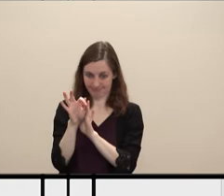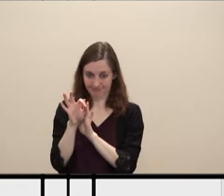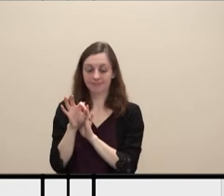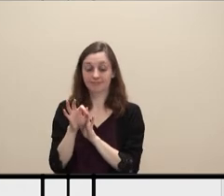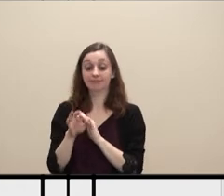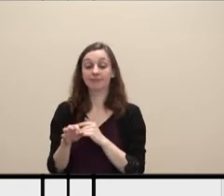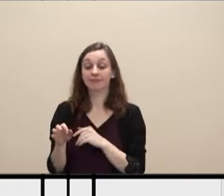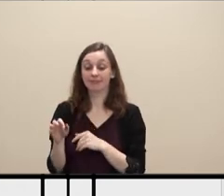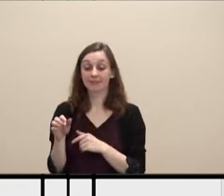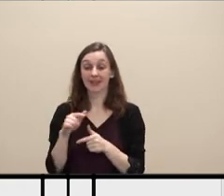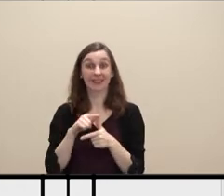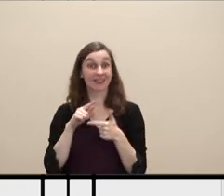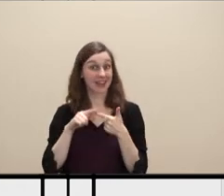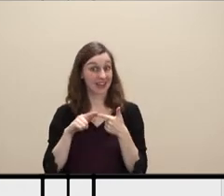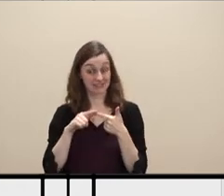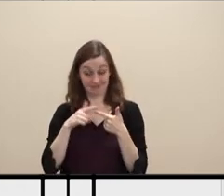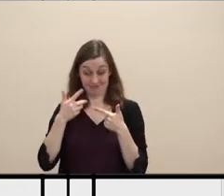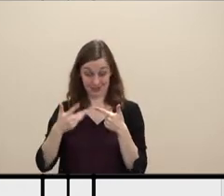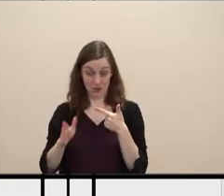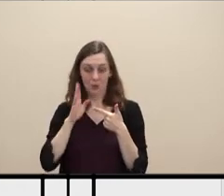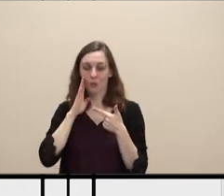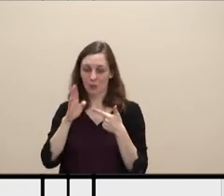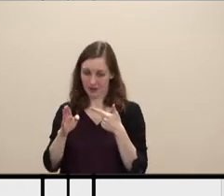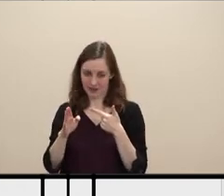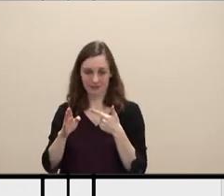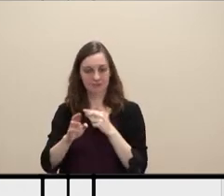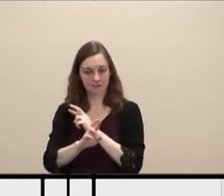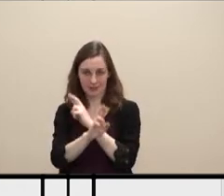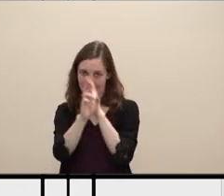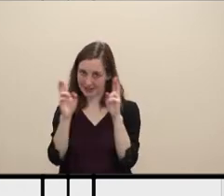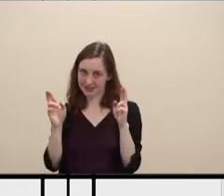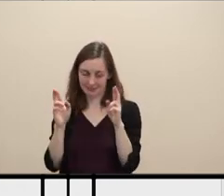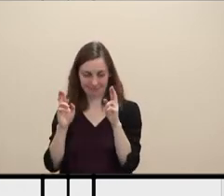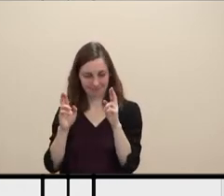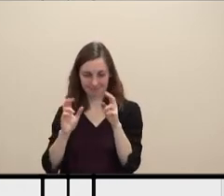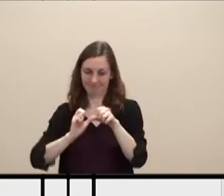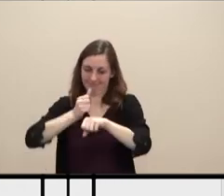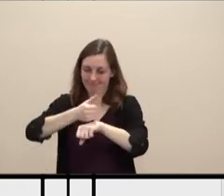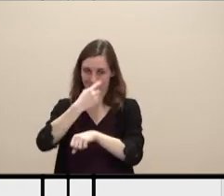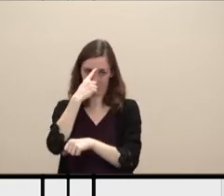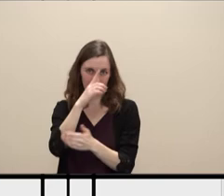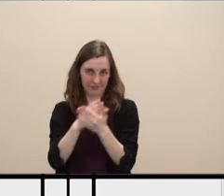will be launching the communication for phase two once it's approved.